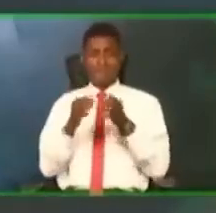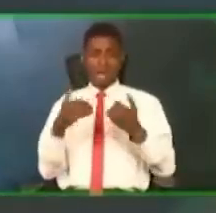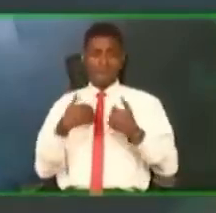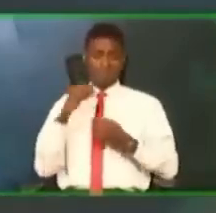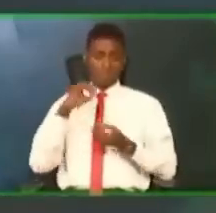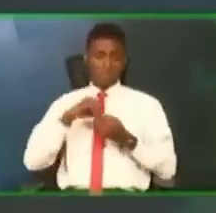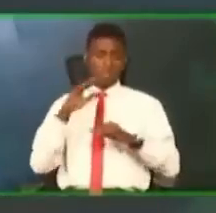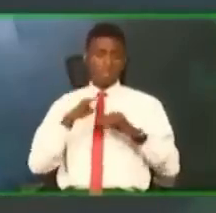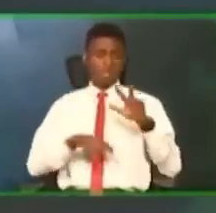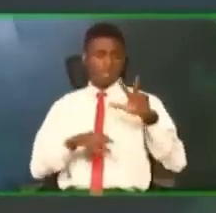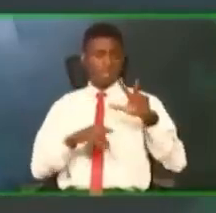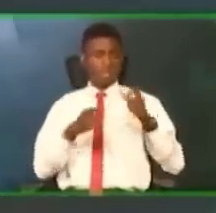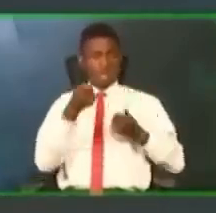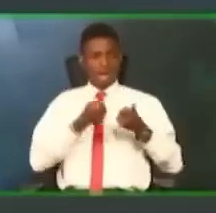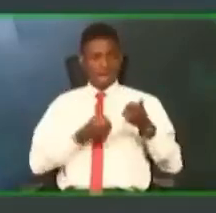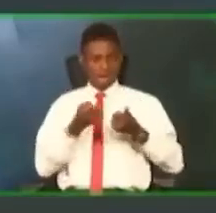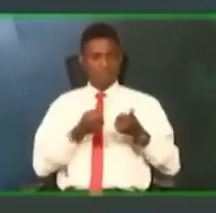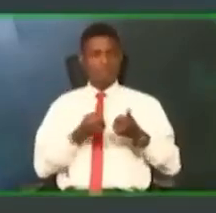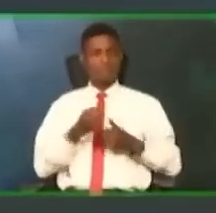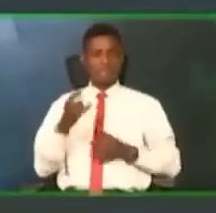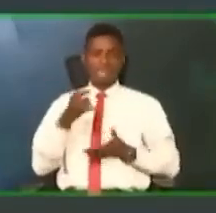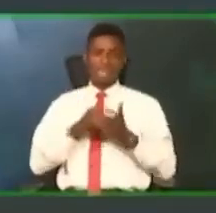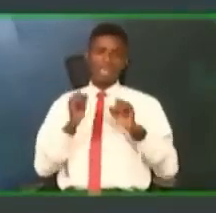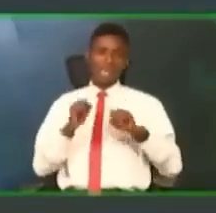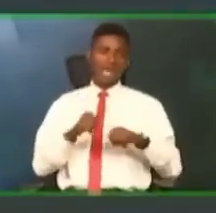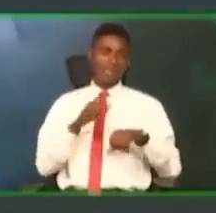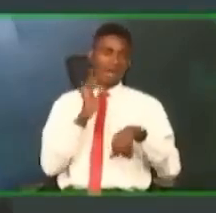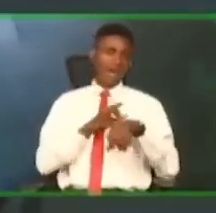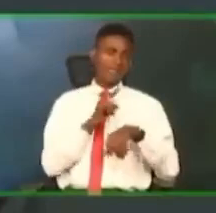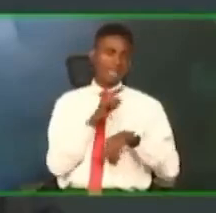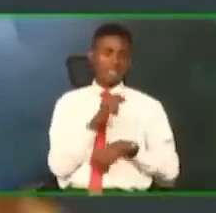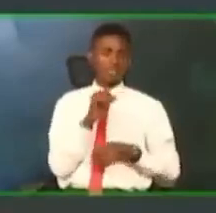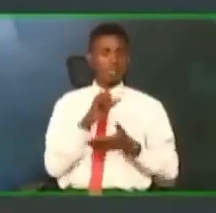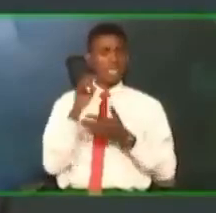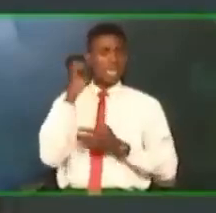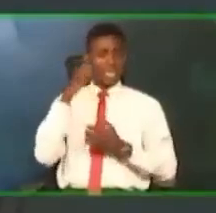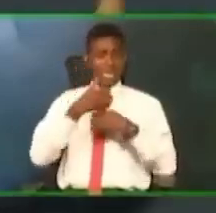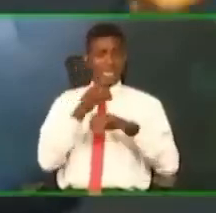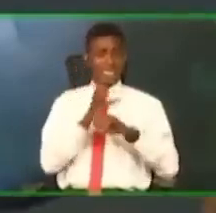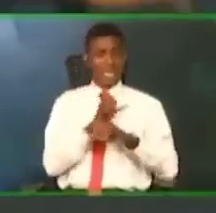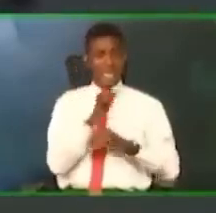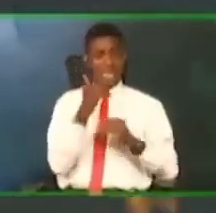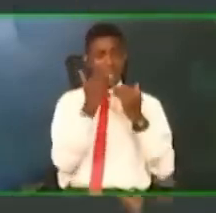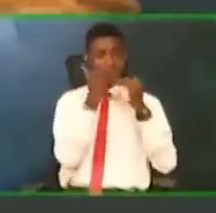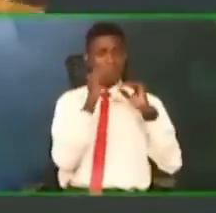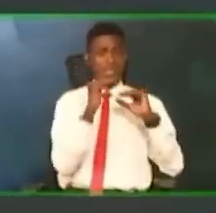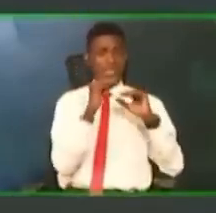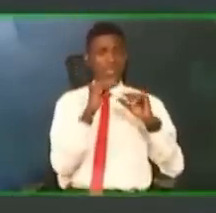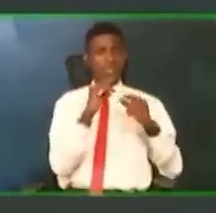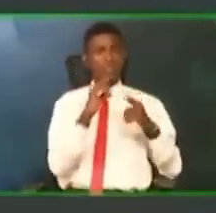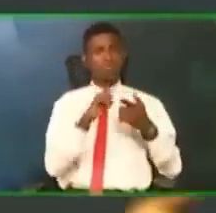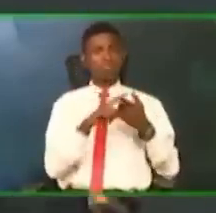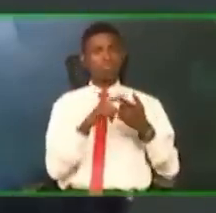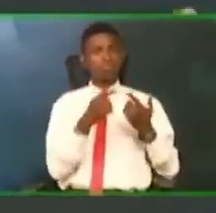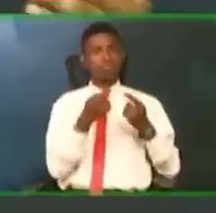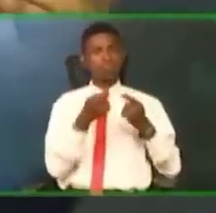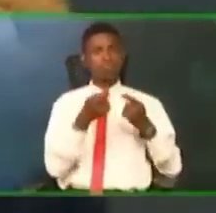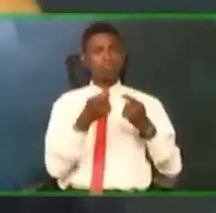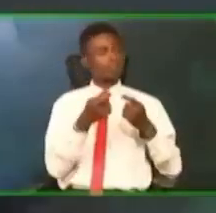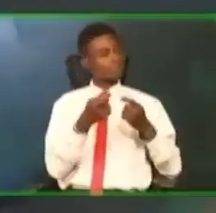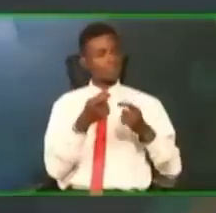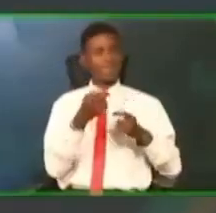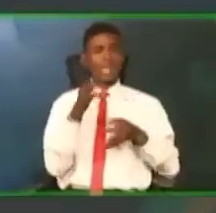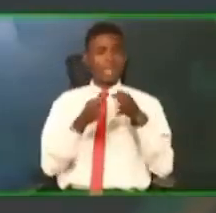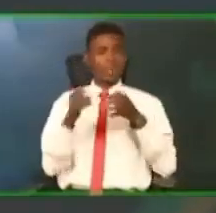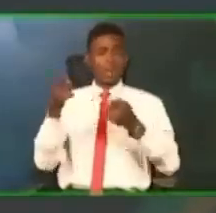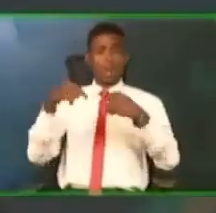a unique limitation to help my efficiency. So by my obedience, you will see me excelling. If you come to ask me